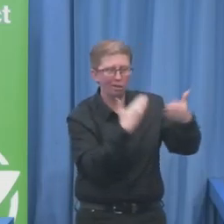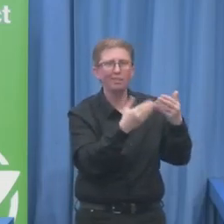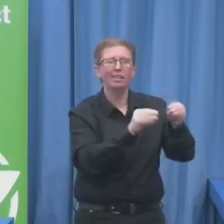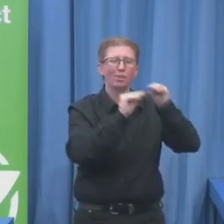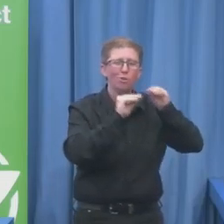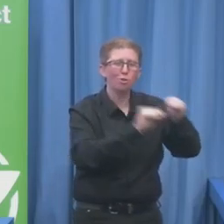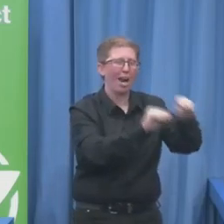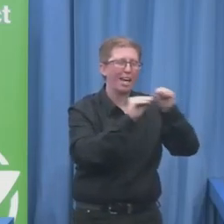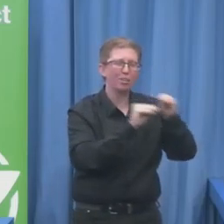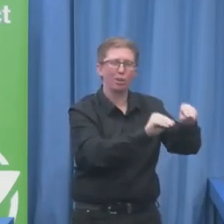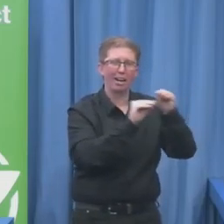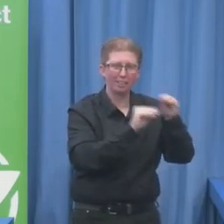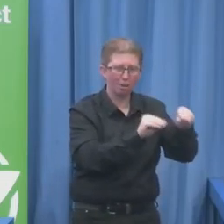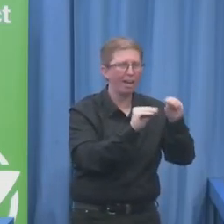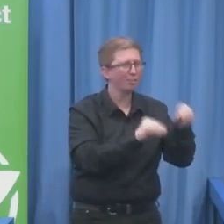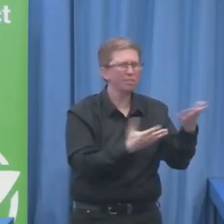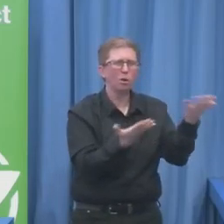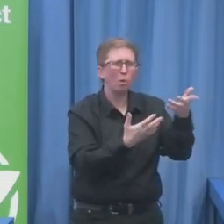the businesses to train people